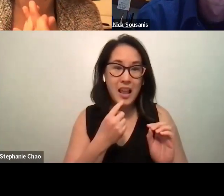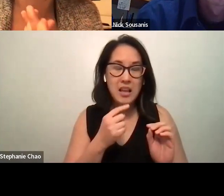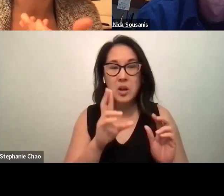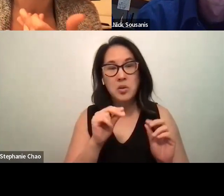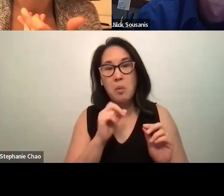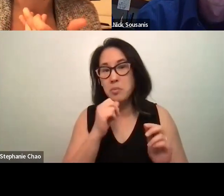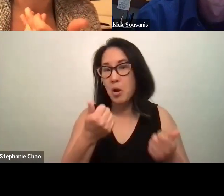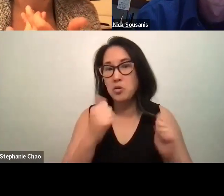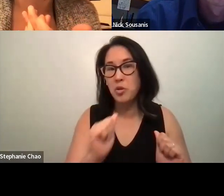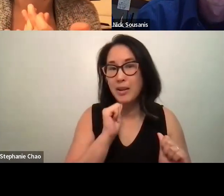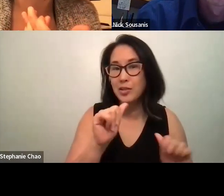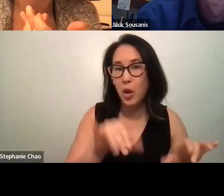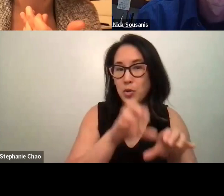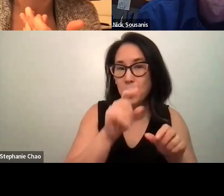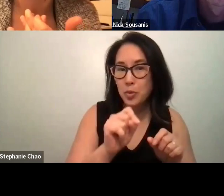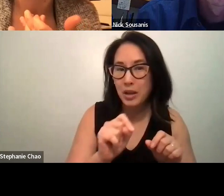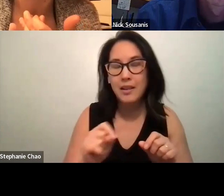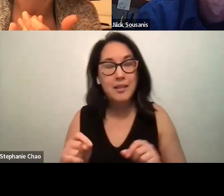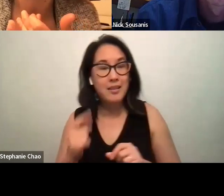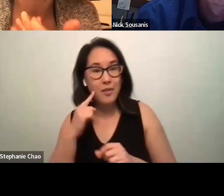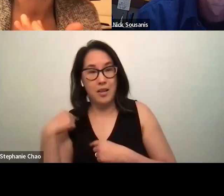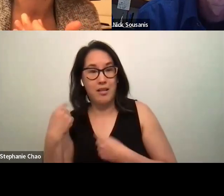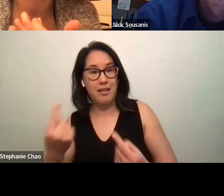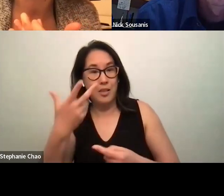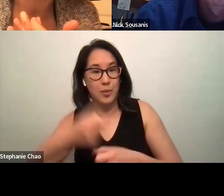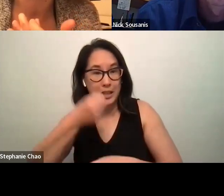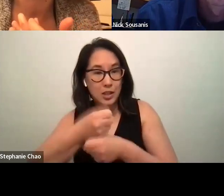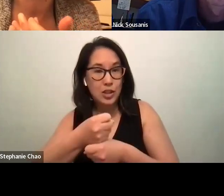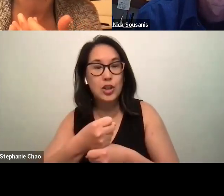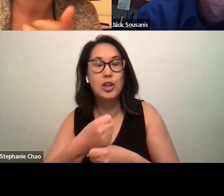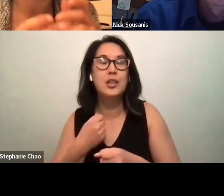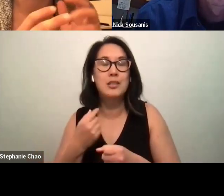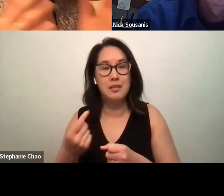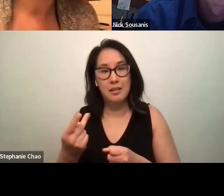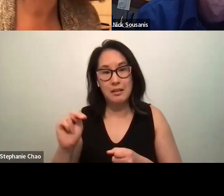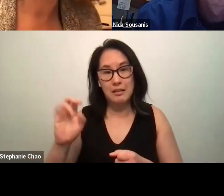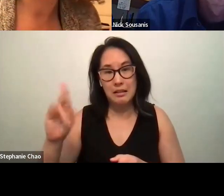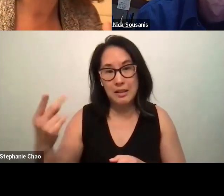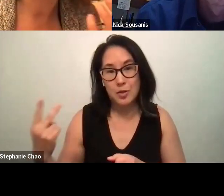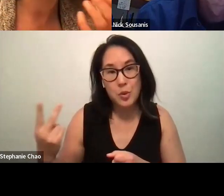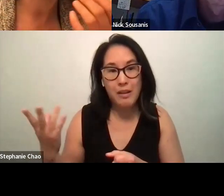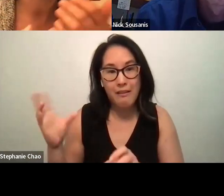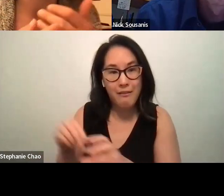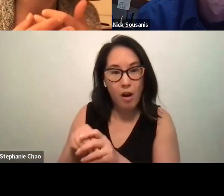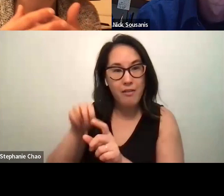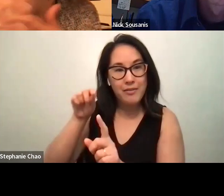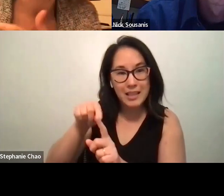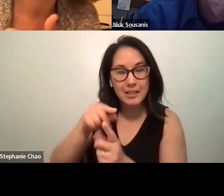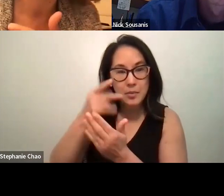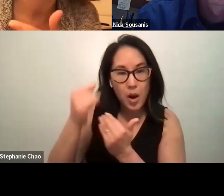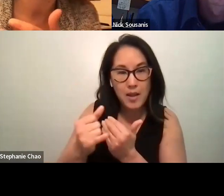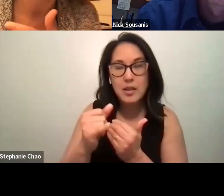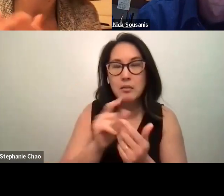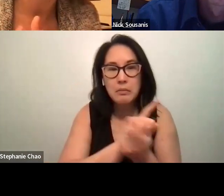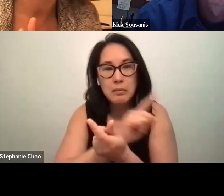last 3 years since Nick and I have been doing this project, being able to meet more and more people who say that they are in the blind, low vision community and